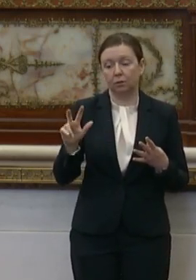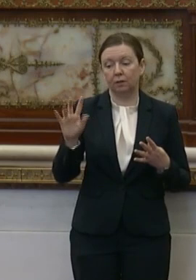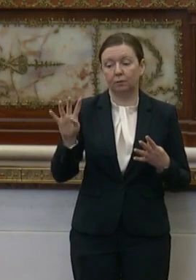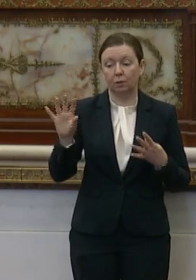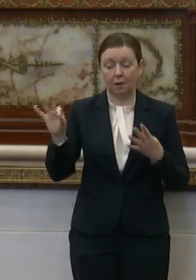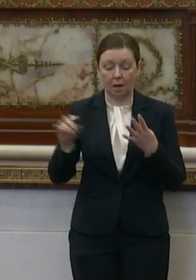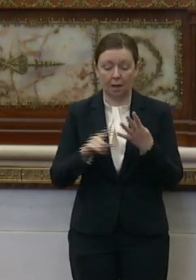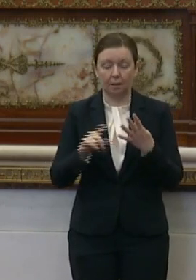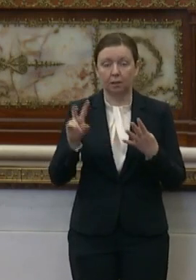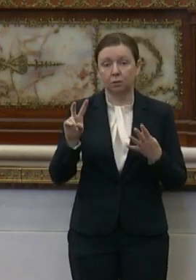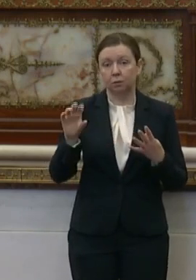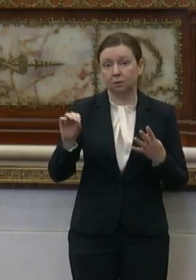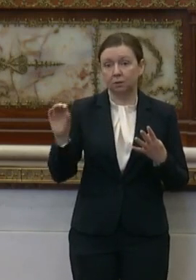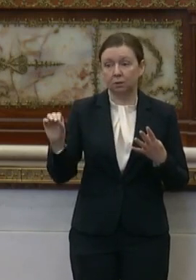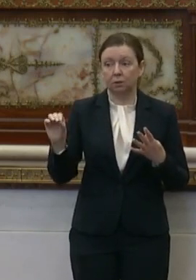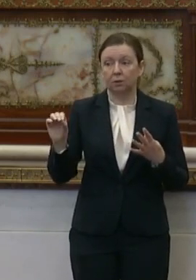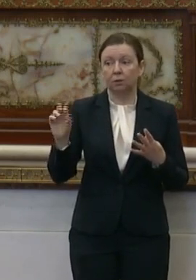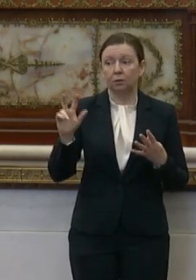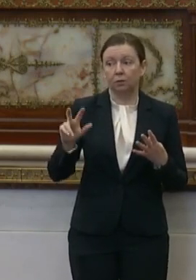200349, and